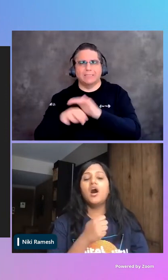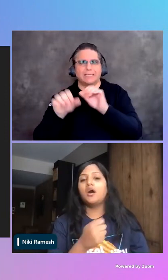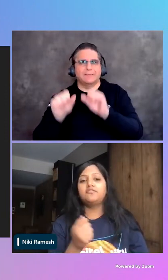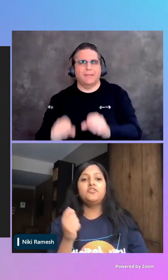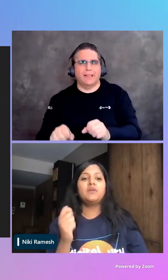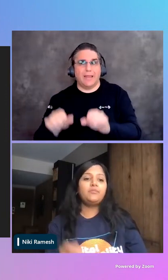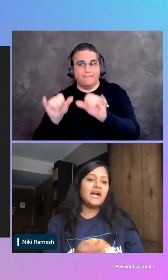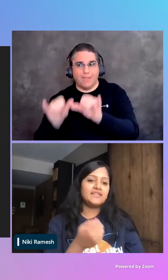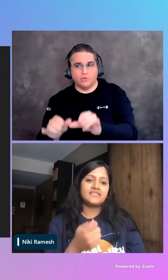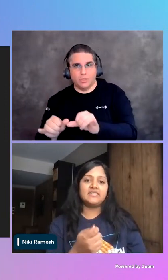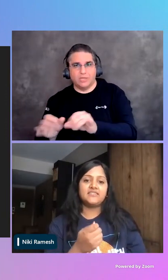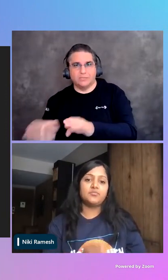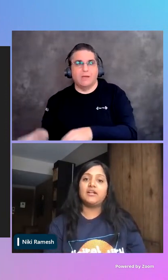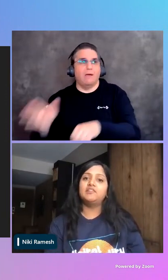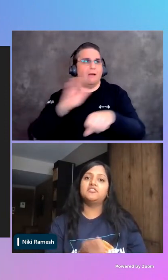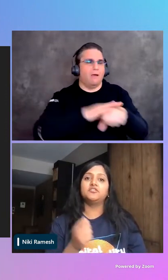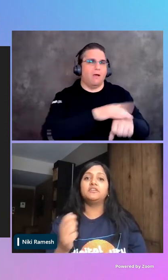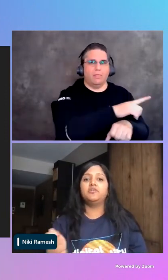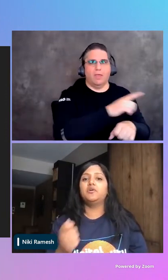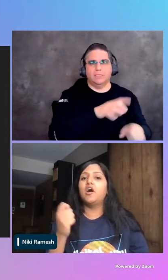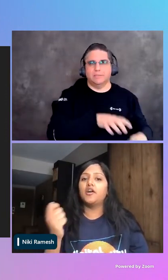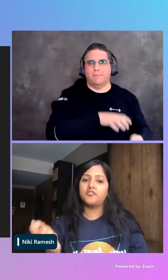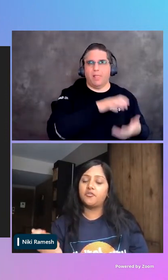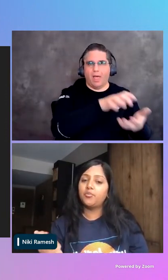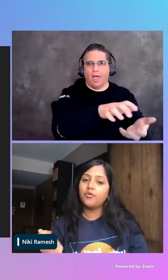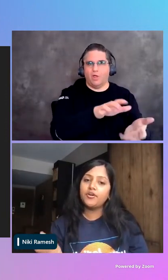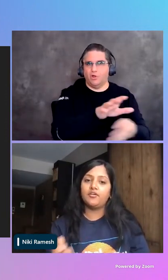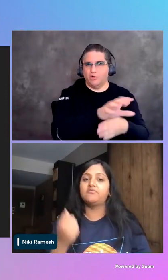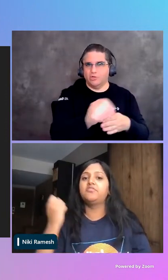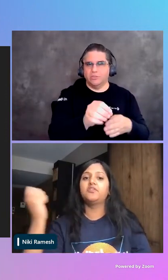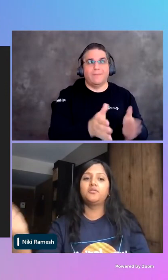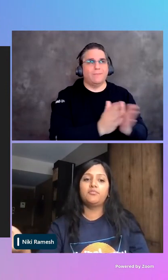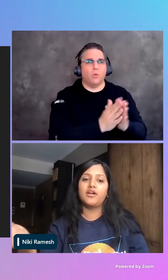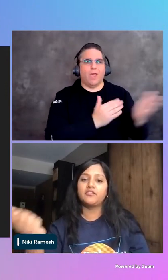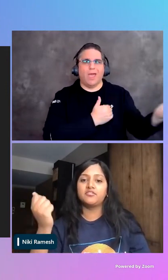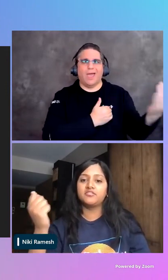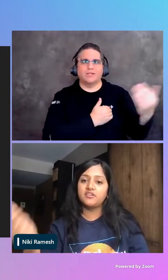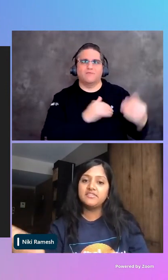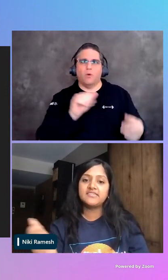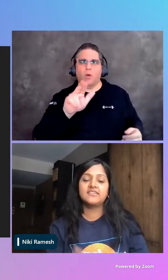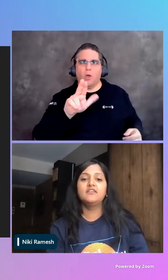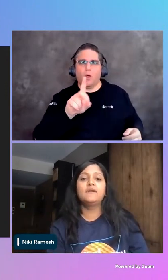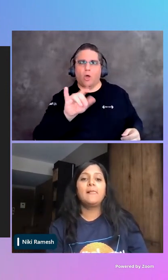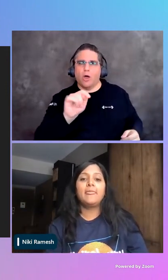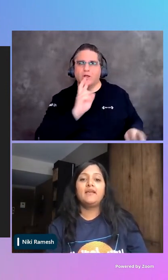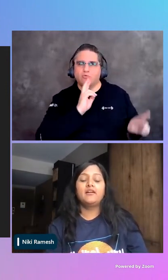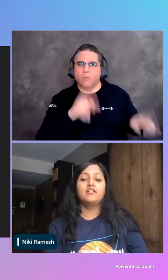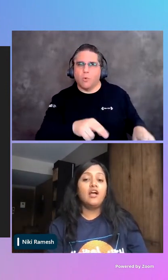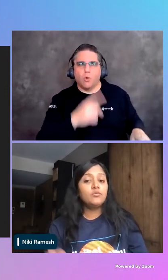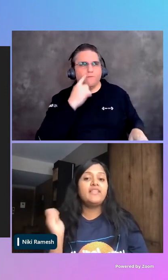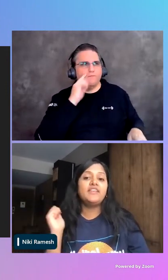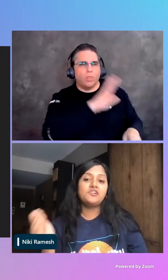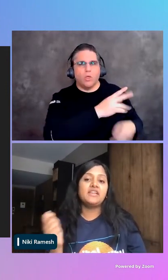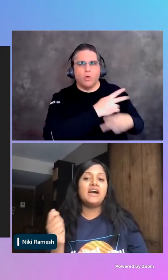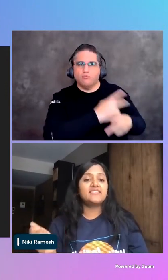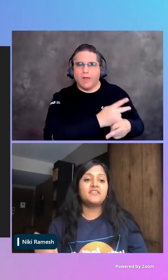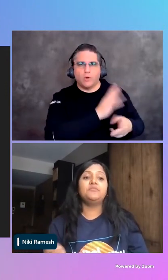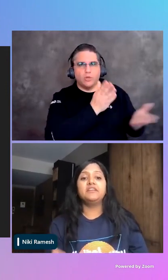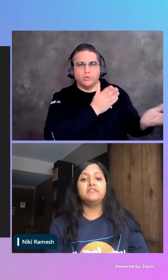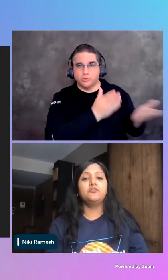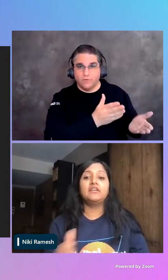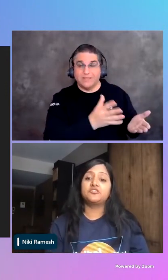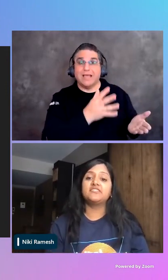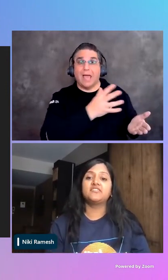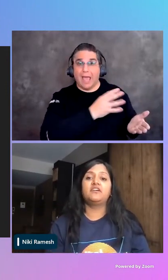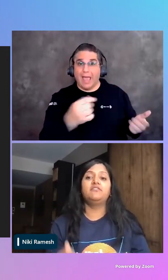So often you might be asking suppliers to give you an audit report of their product or service. Along with that, you can ask them